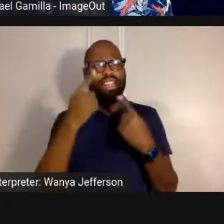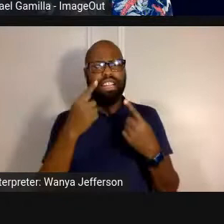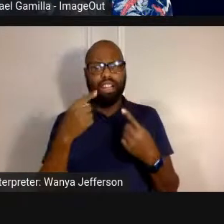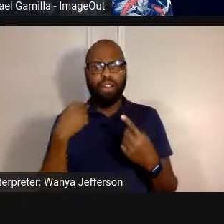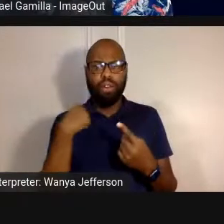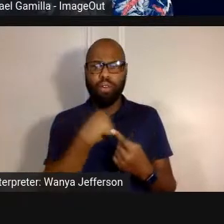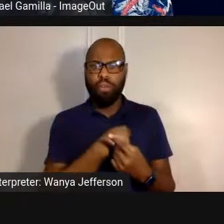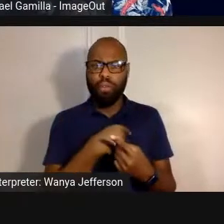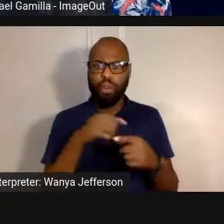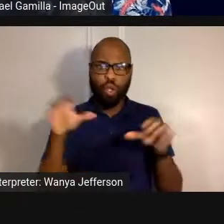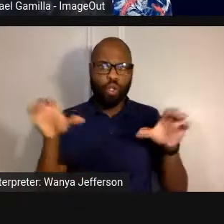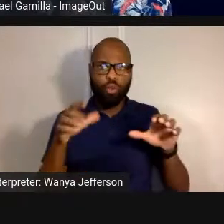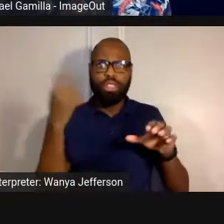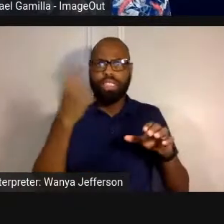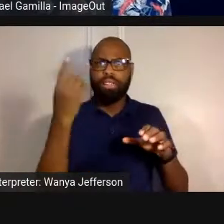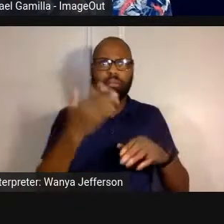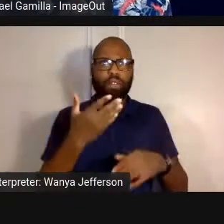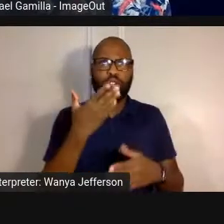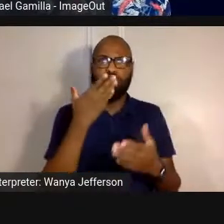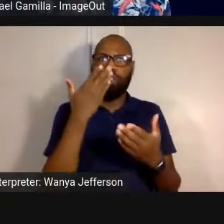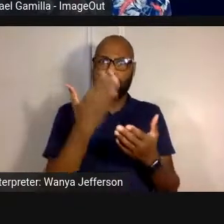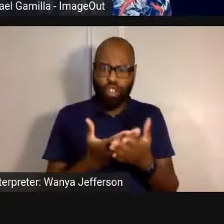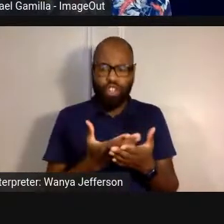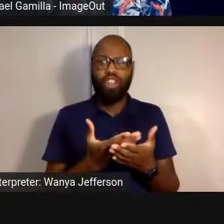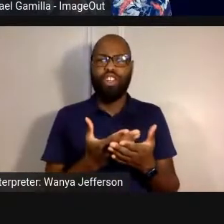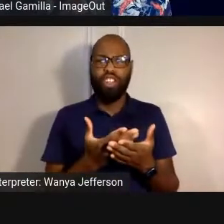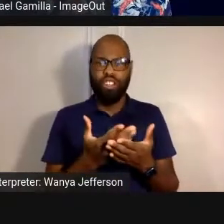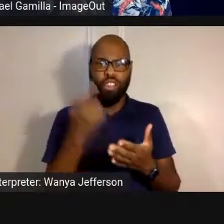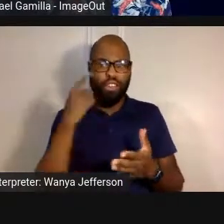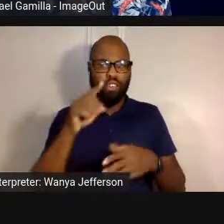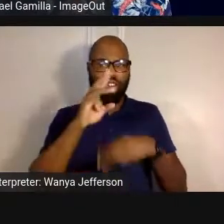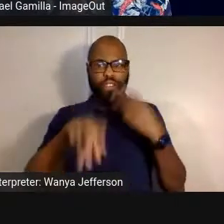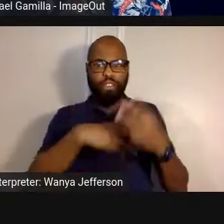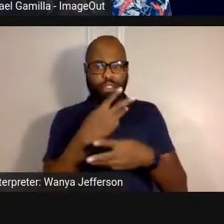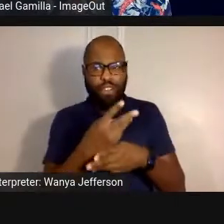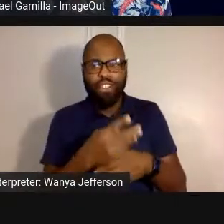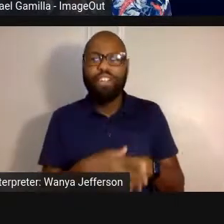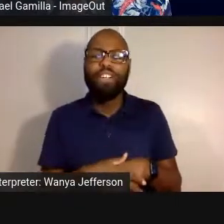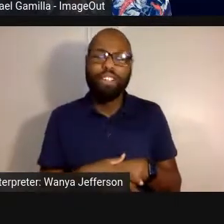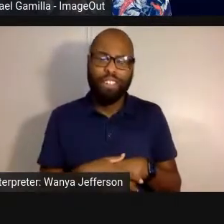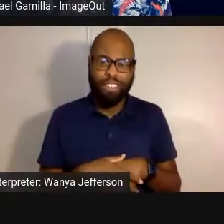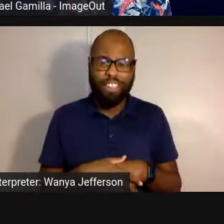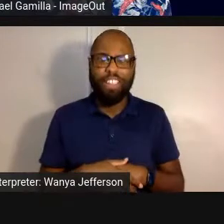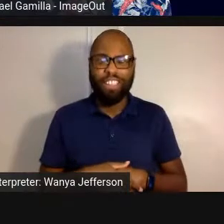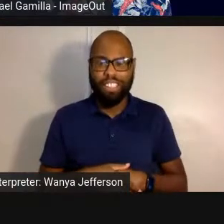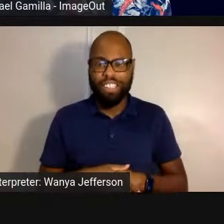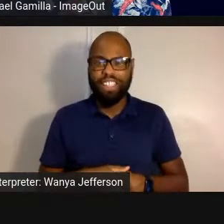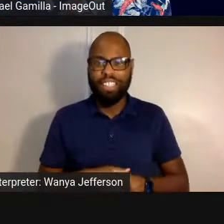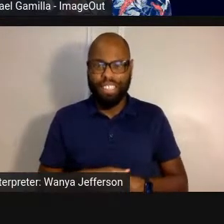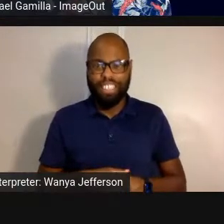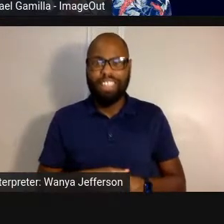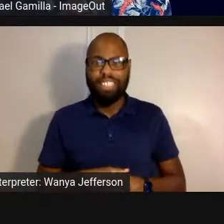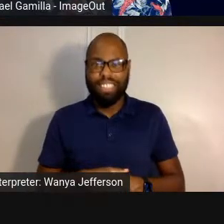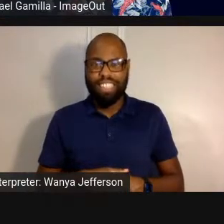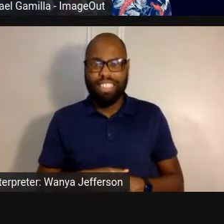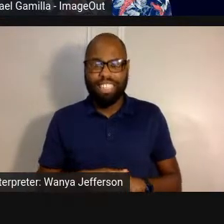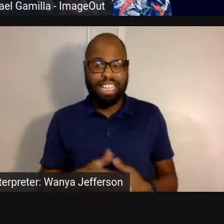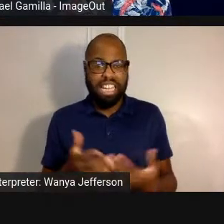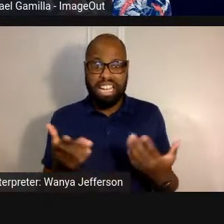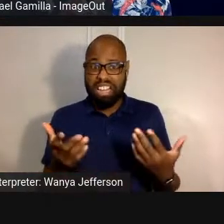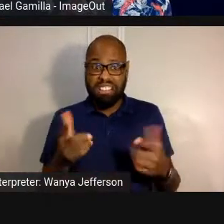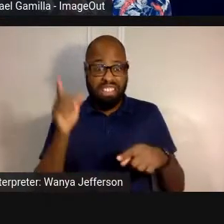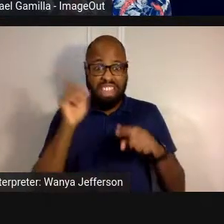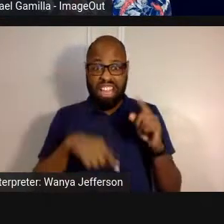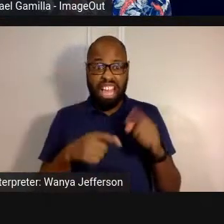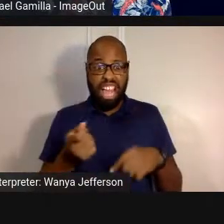we are doing something well. I mean, and if one or two people can understand this kind of